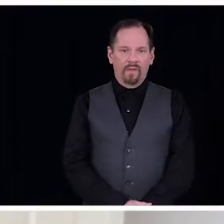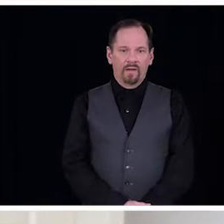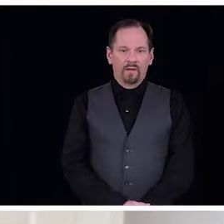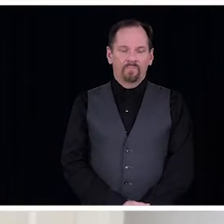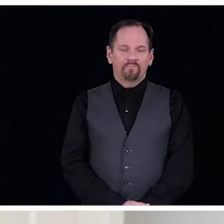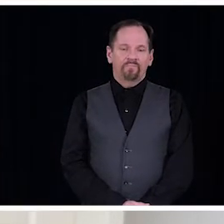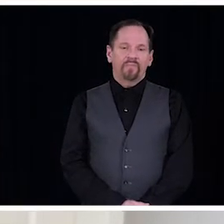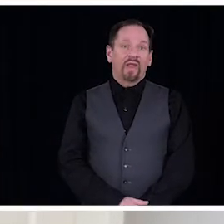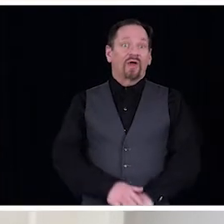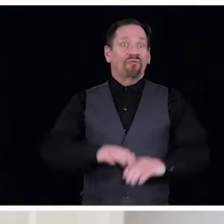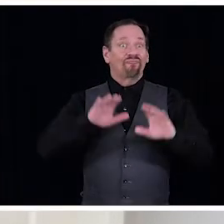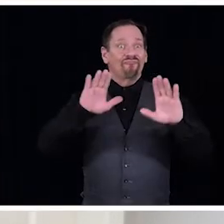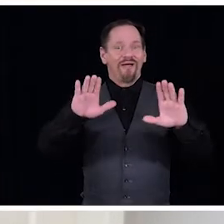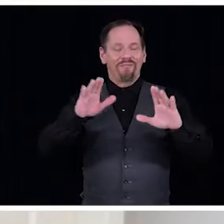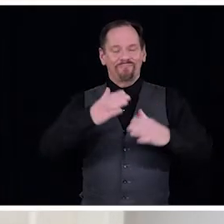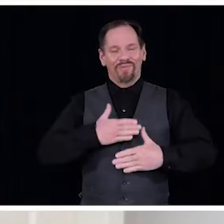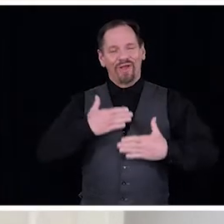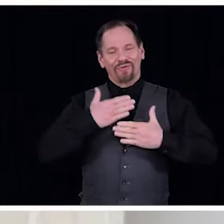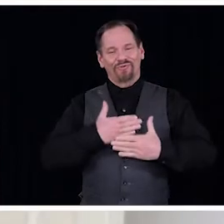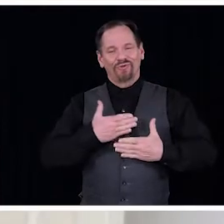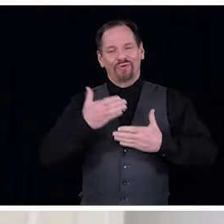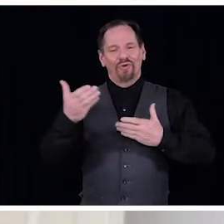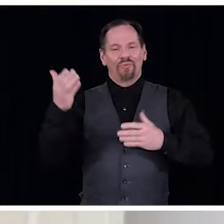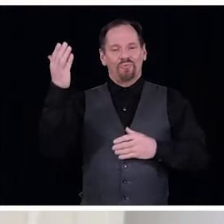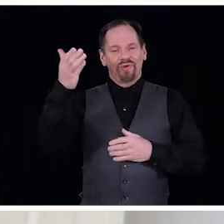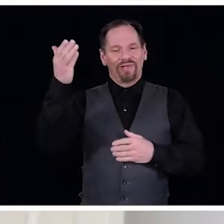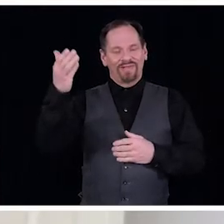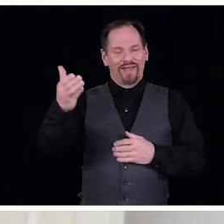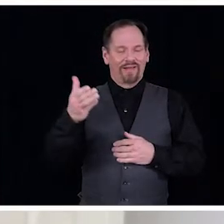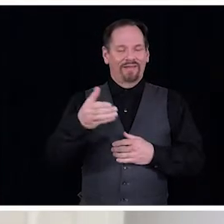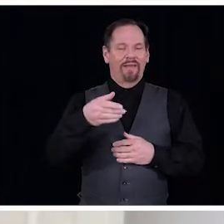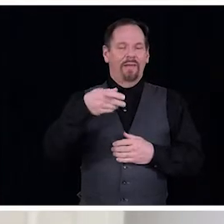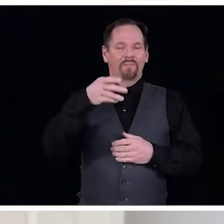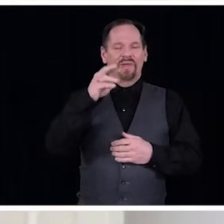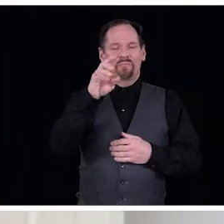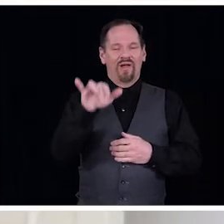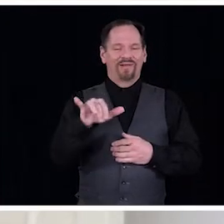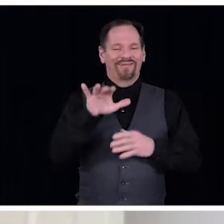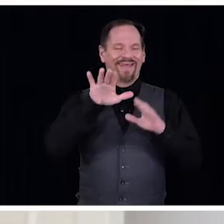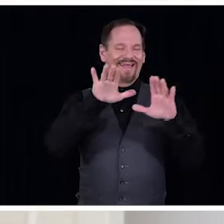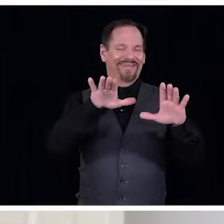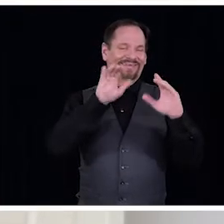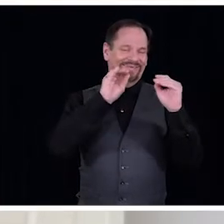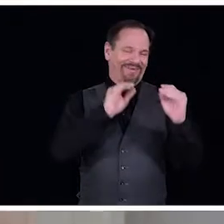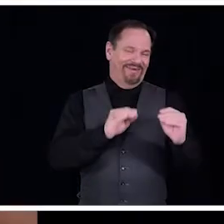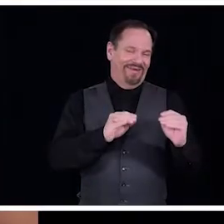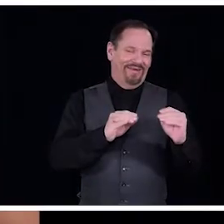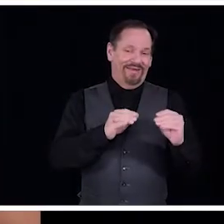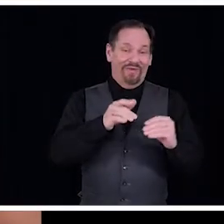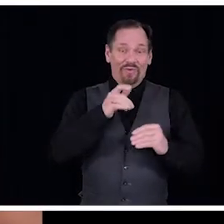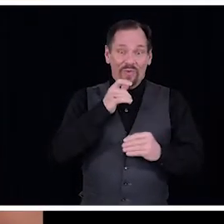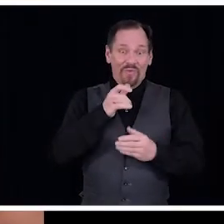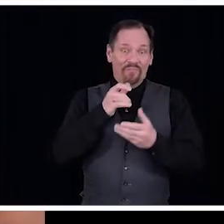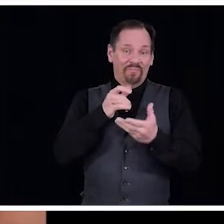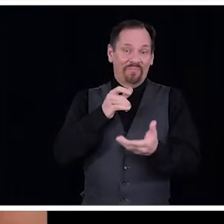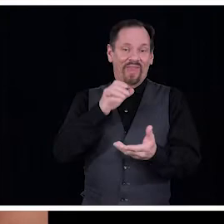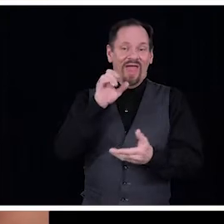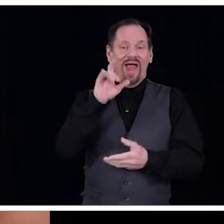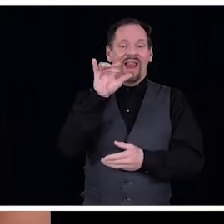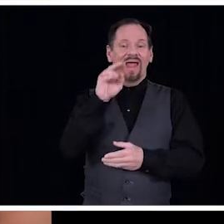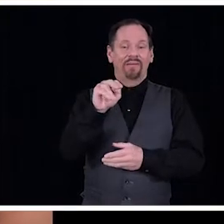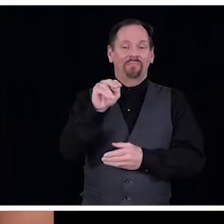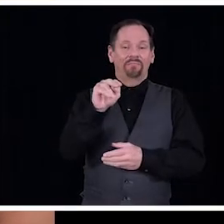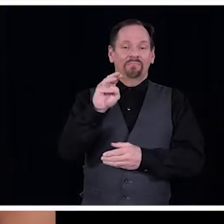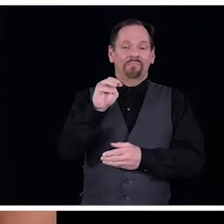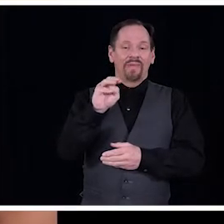It is with great pleasure I present Peabody's 2020 Excellence in Teaching Award to Ellen Mack. Ellen Mack, you have been a